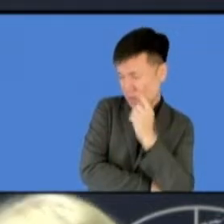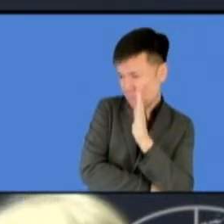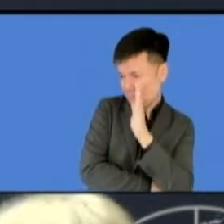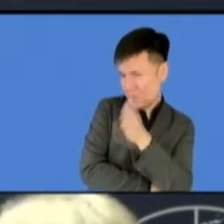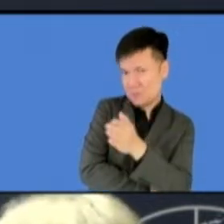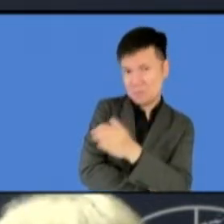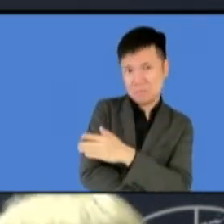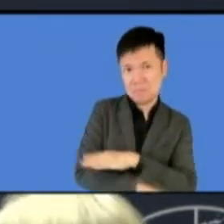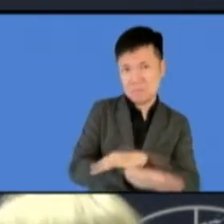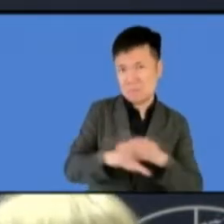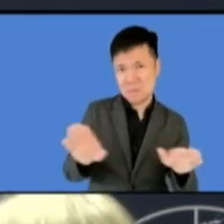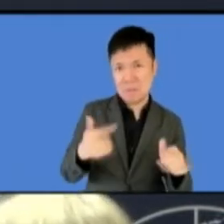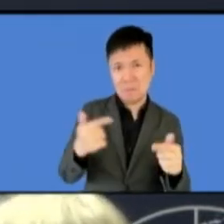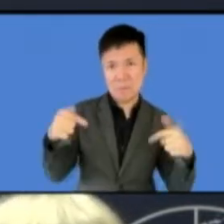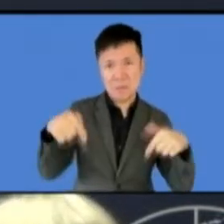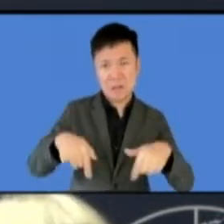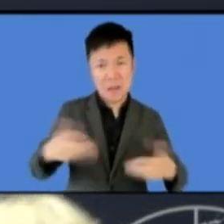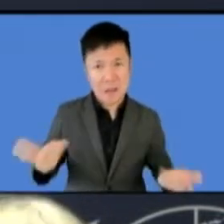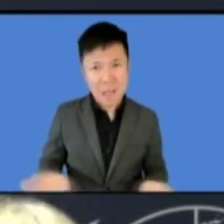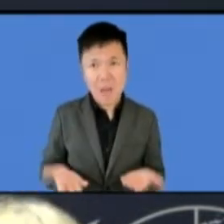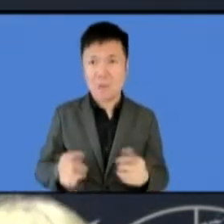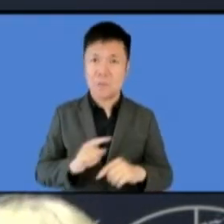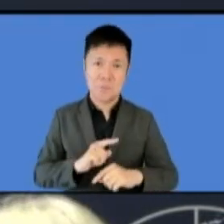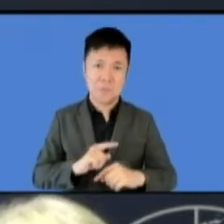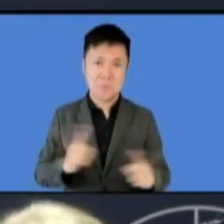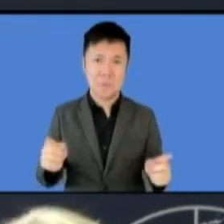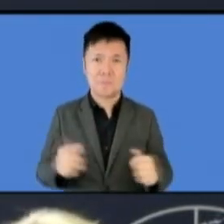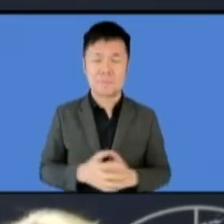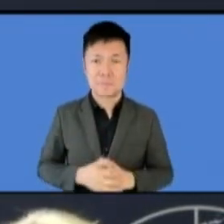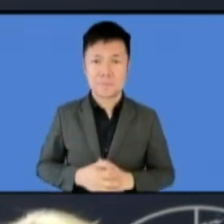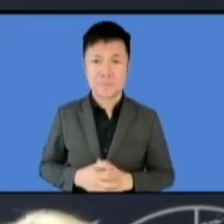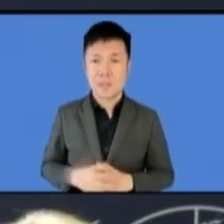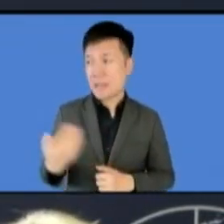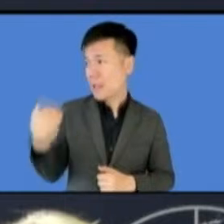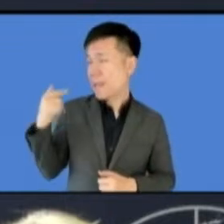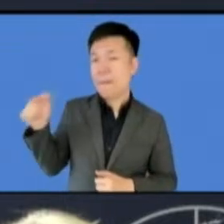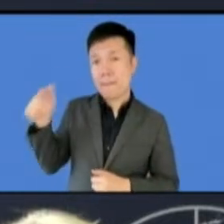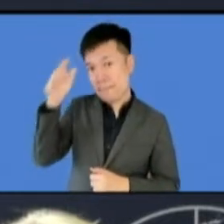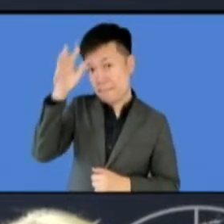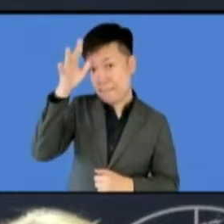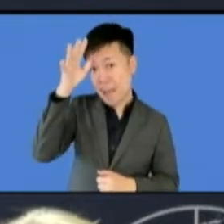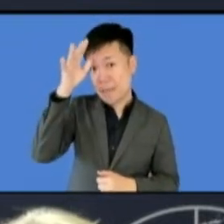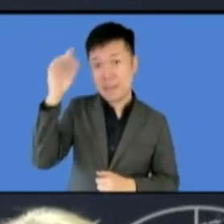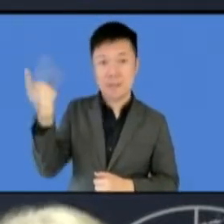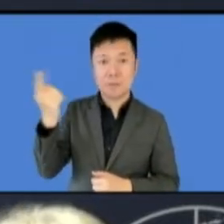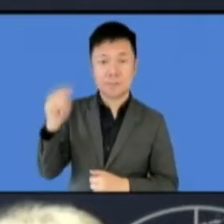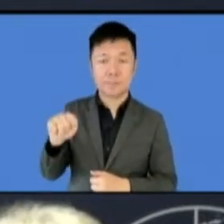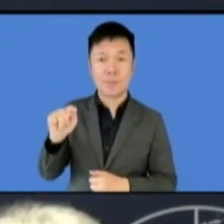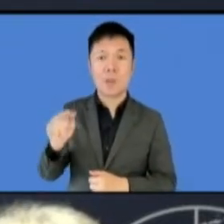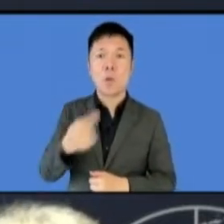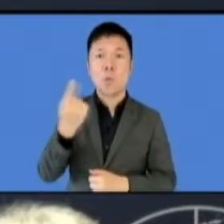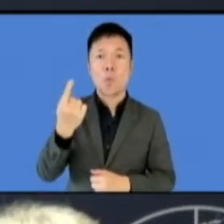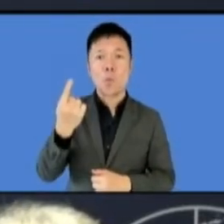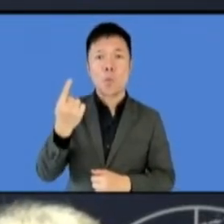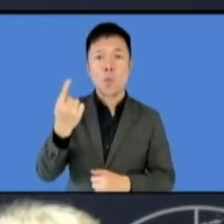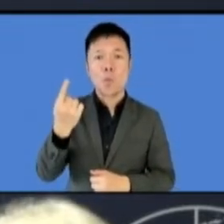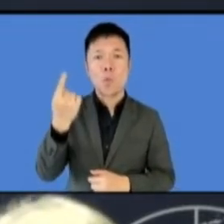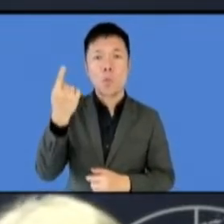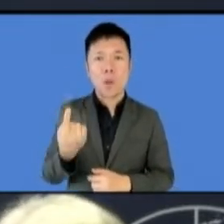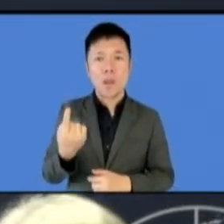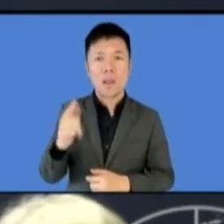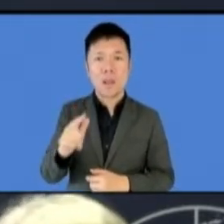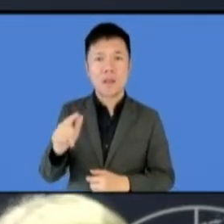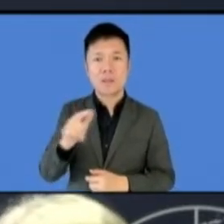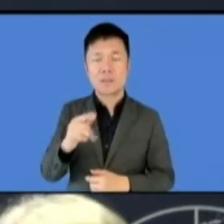and not considered relevant to the present. And so at this Bali conference, one young lass actually sat on the stage and said, out of our focus group discussion, we